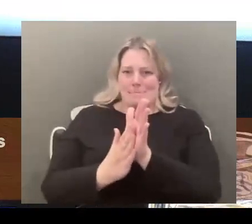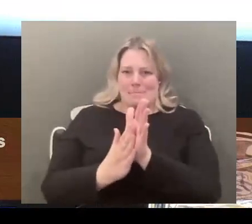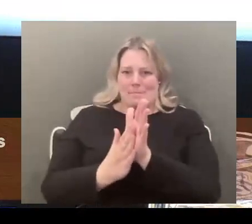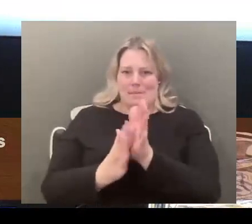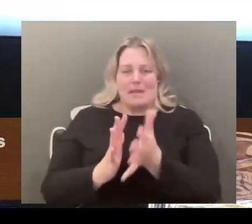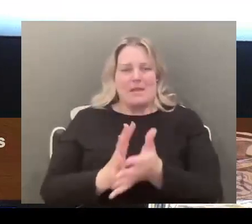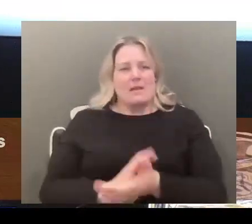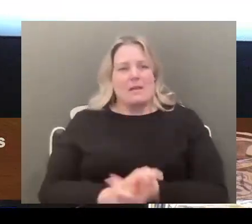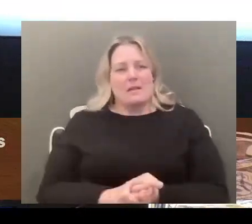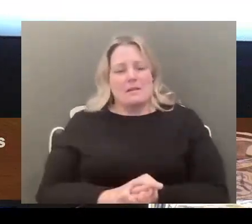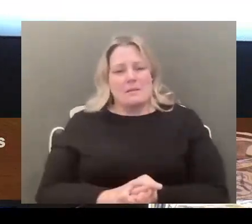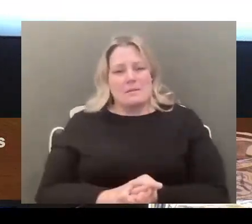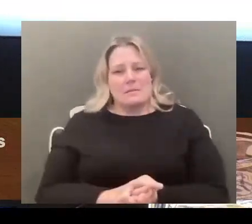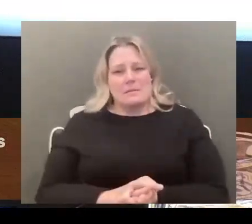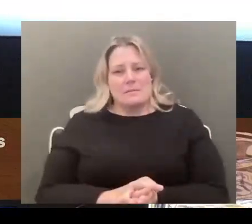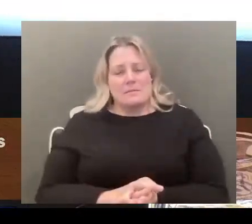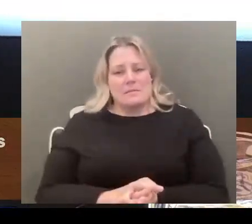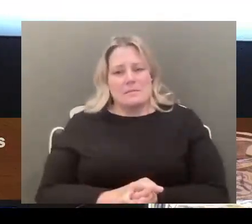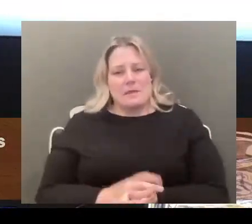how do I not take